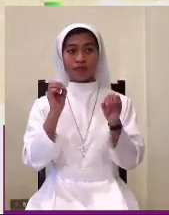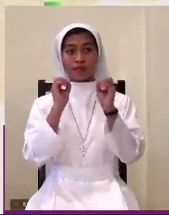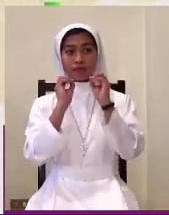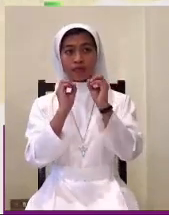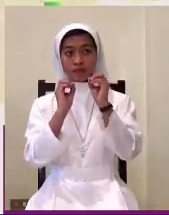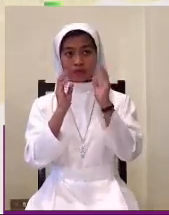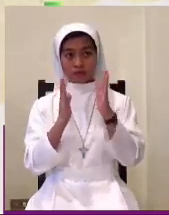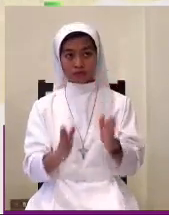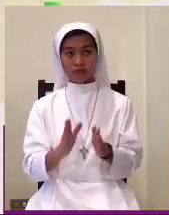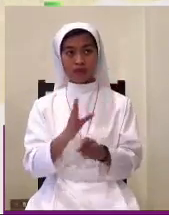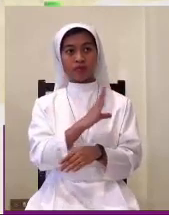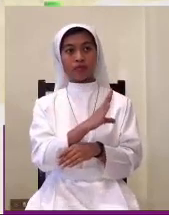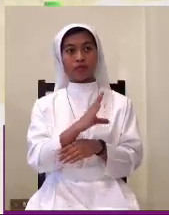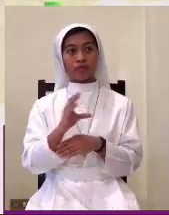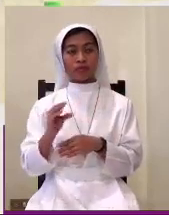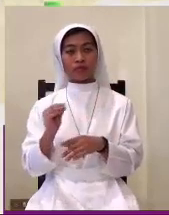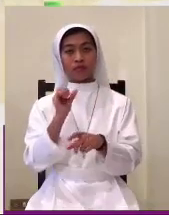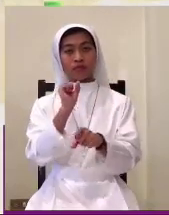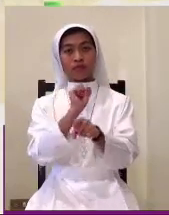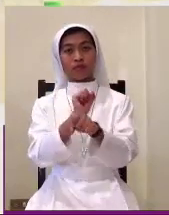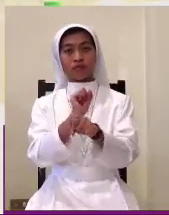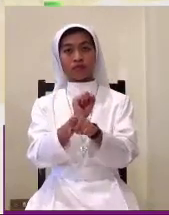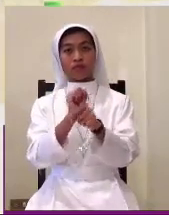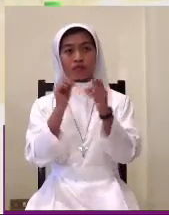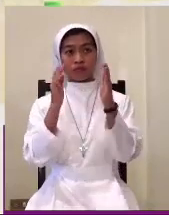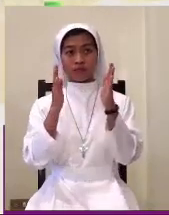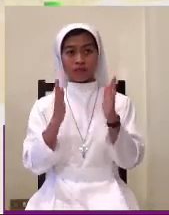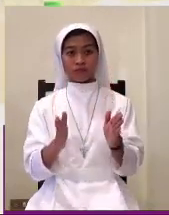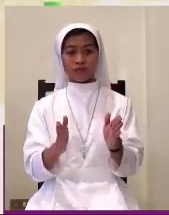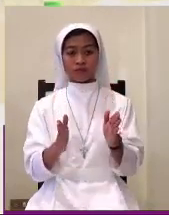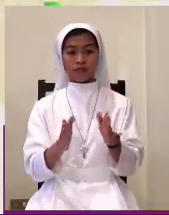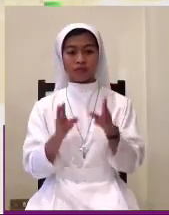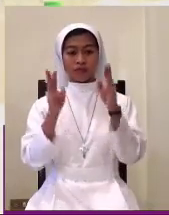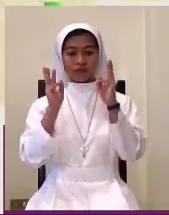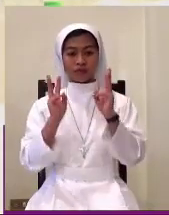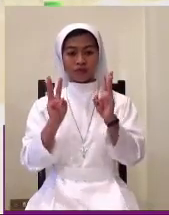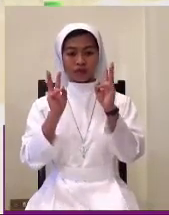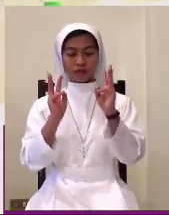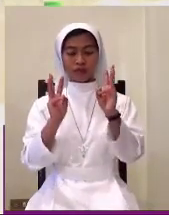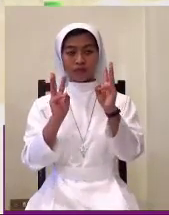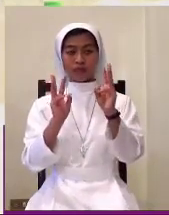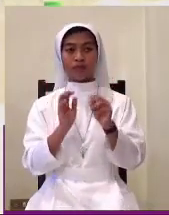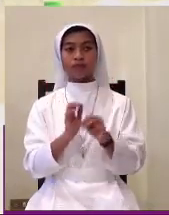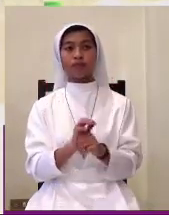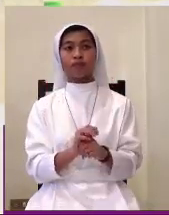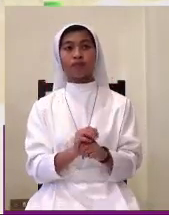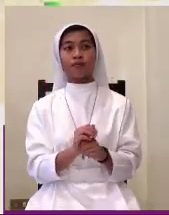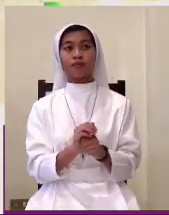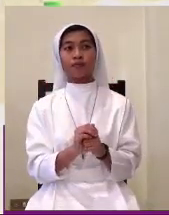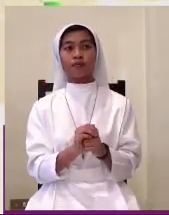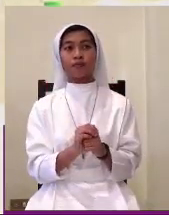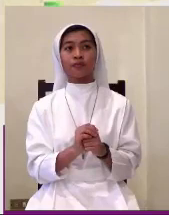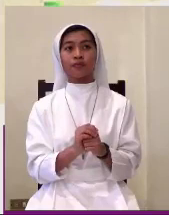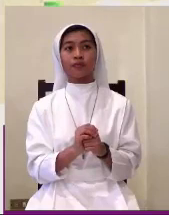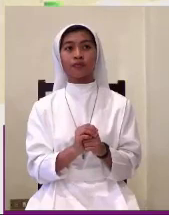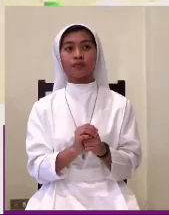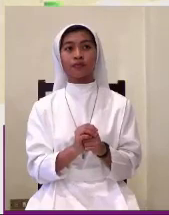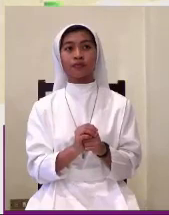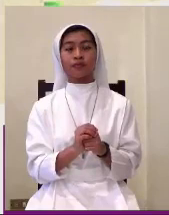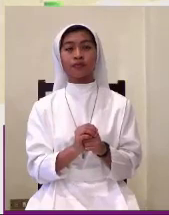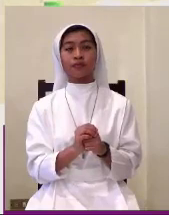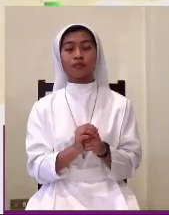John presents Jesus through his words and deeds as the one sent by the Father to save